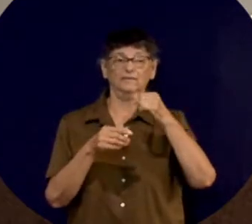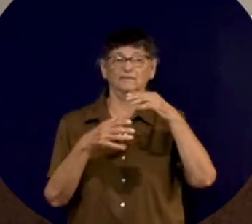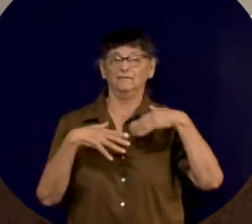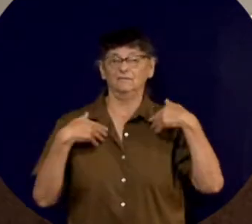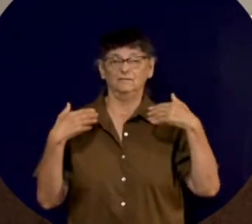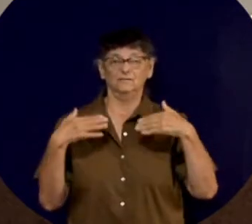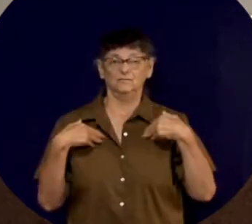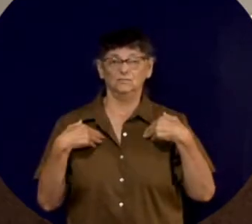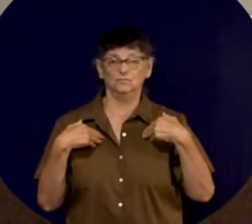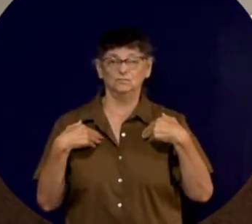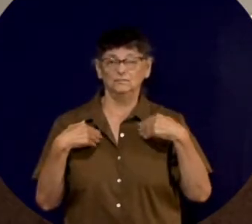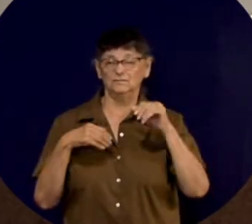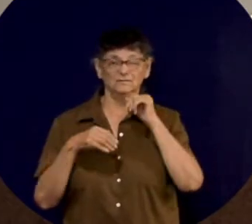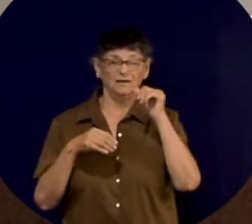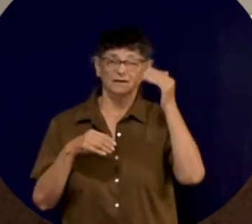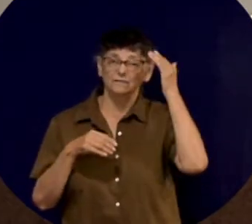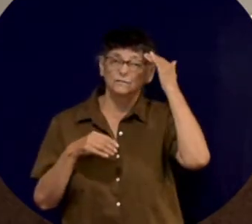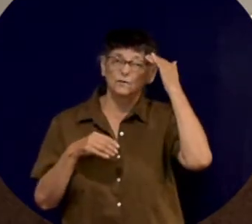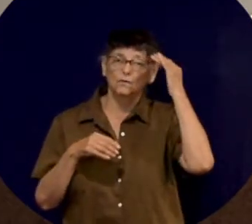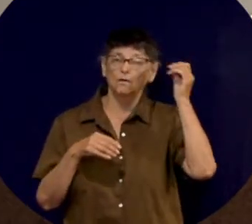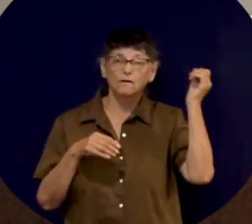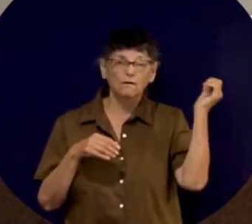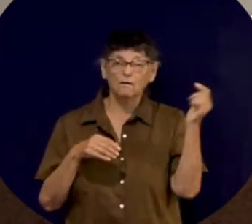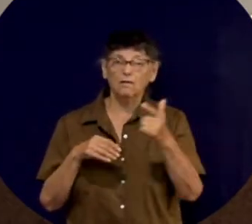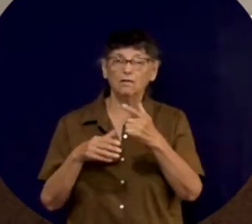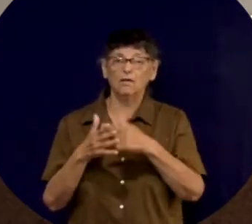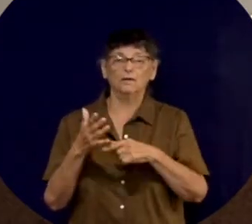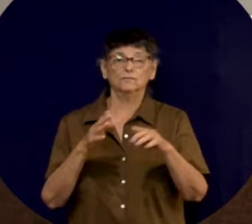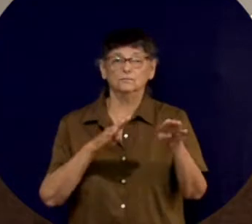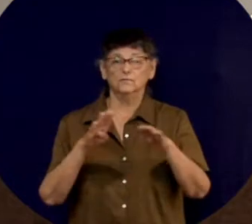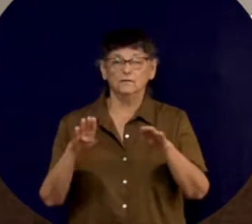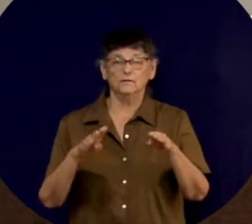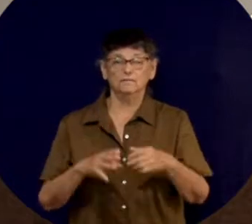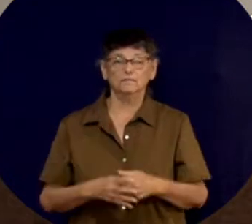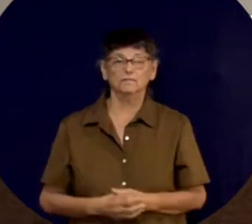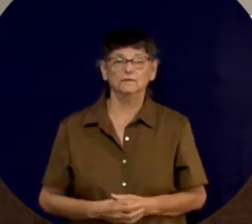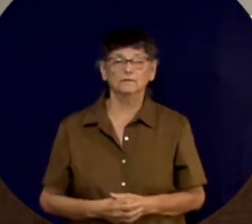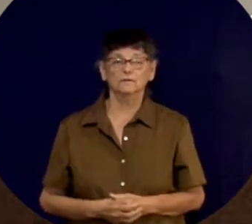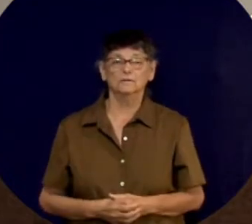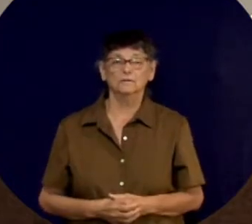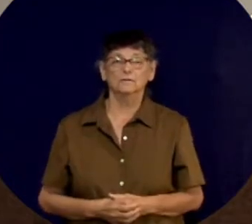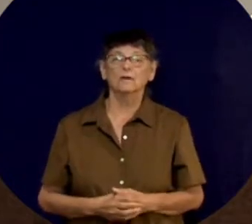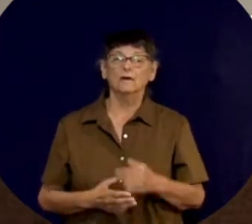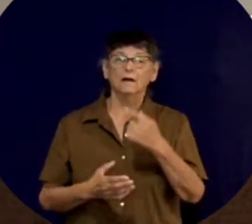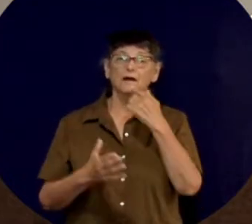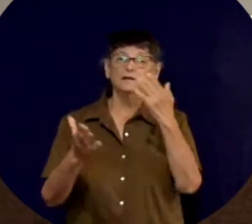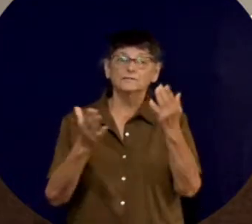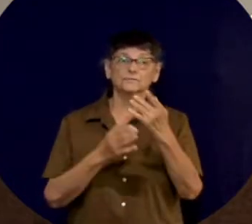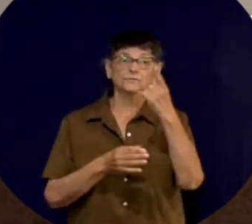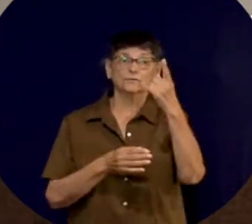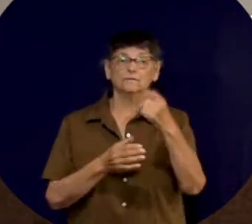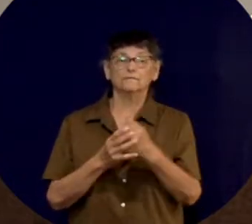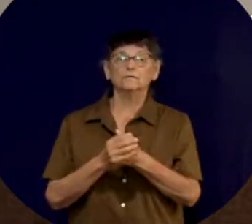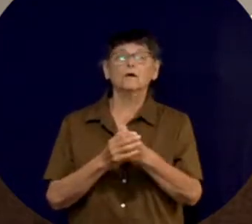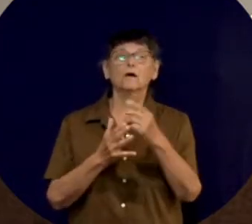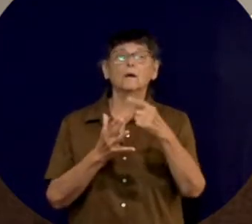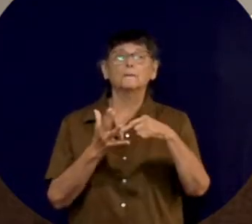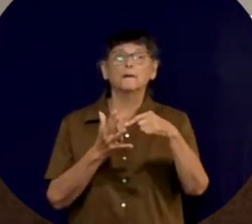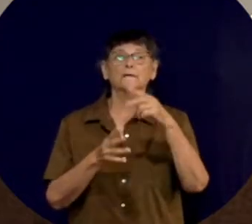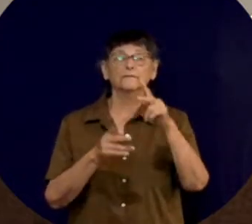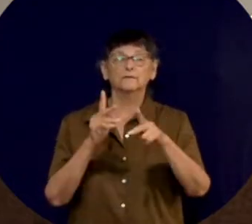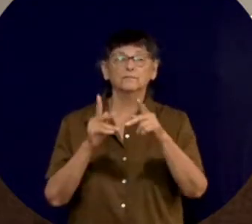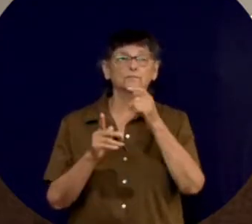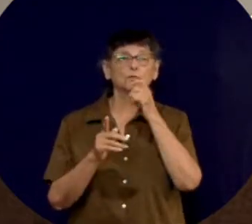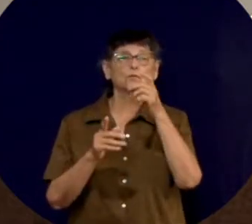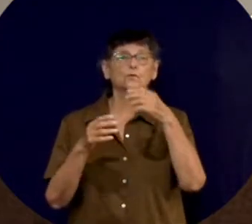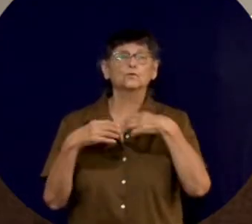youth, not knowing at all how to act. I serve you in the midst of the people